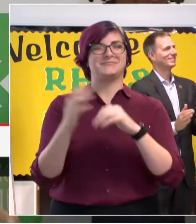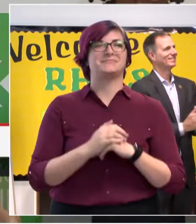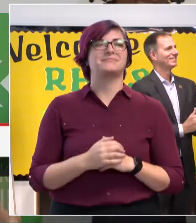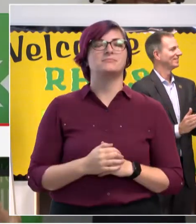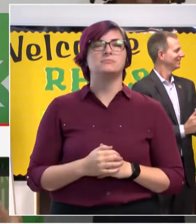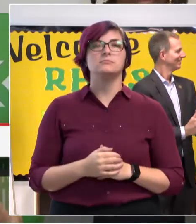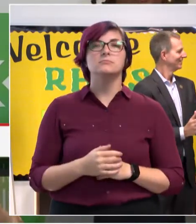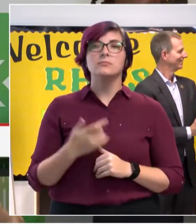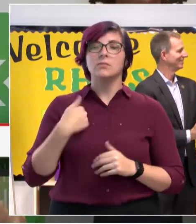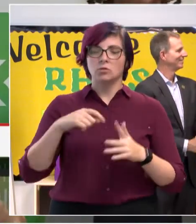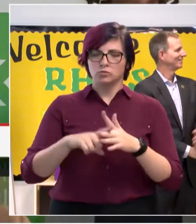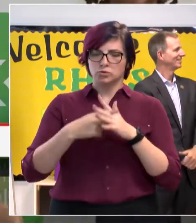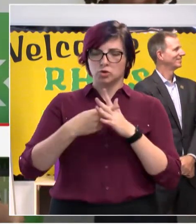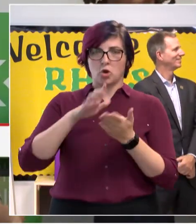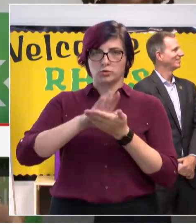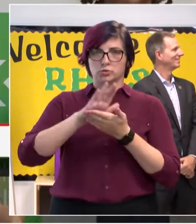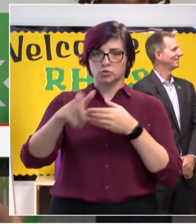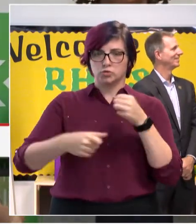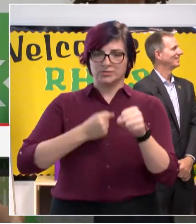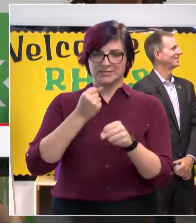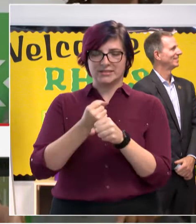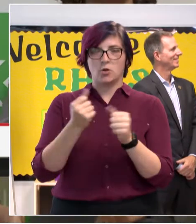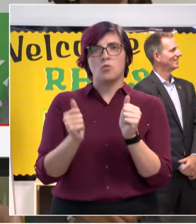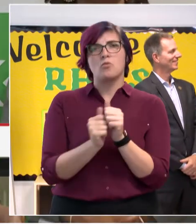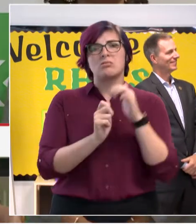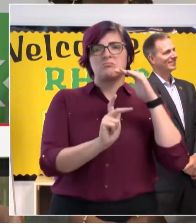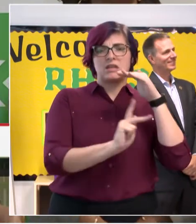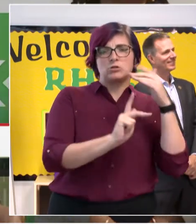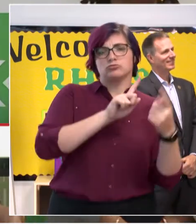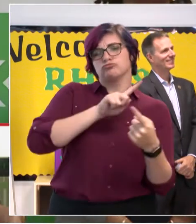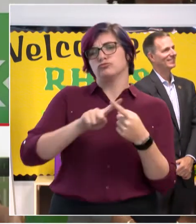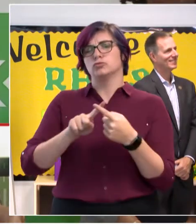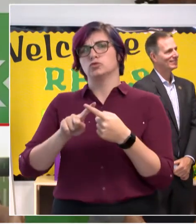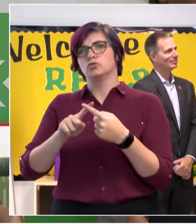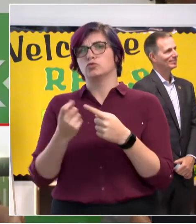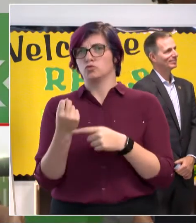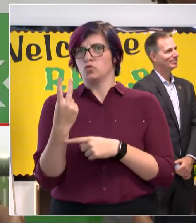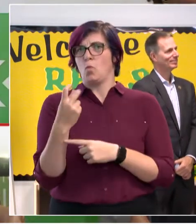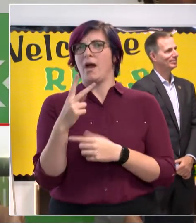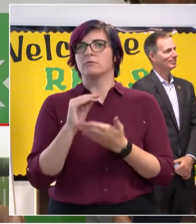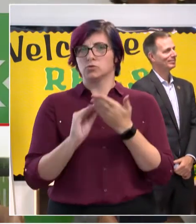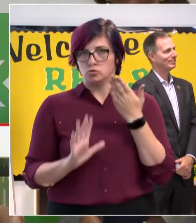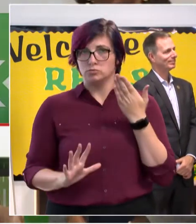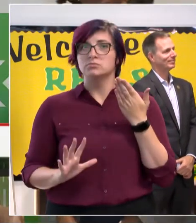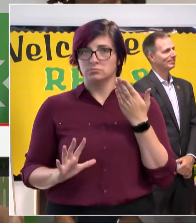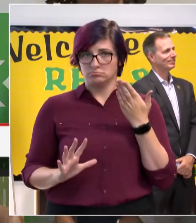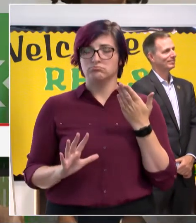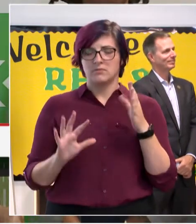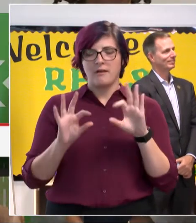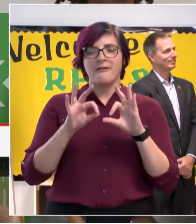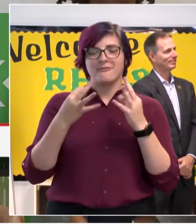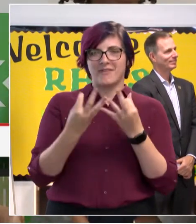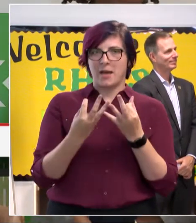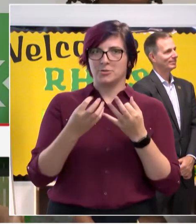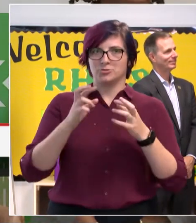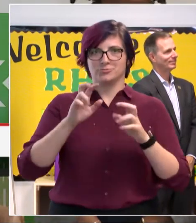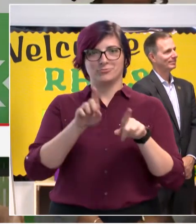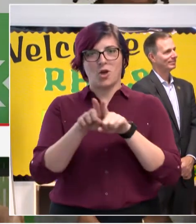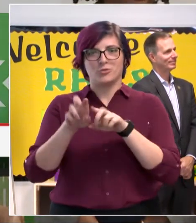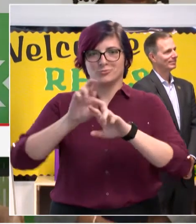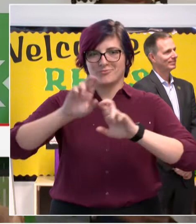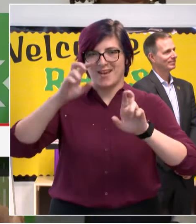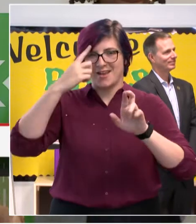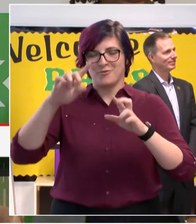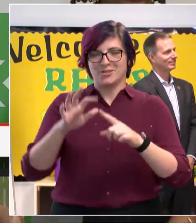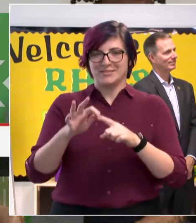When you start the school year with the K through 12 students, families are also gearing up for the special day when